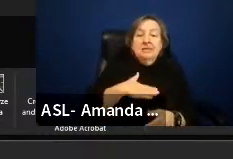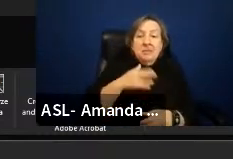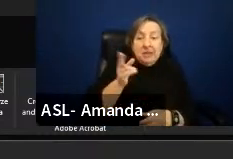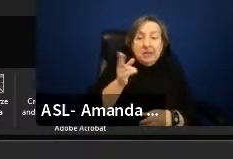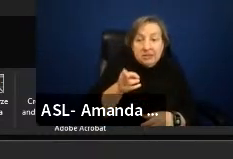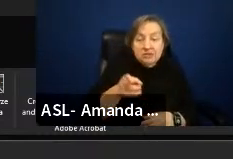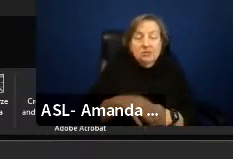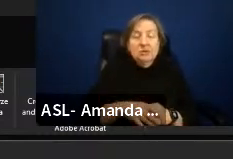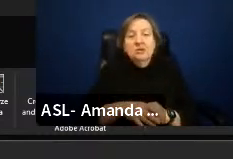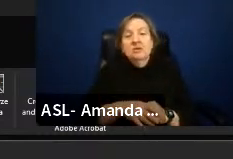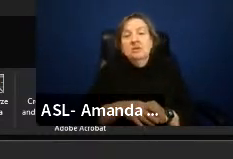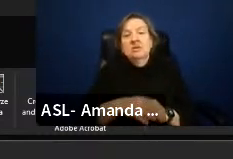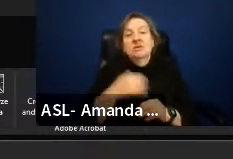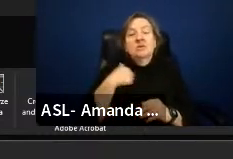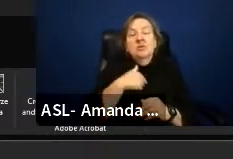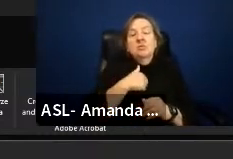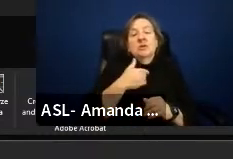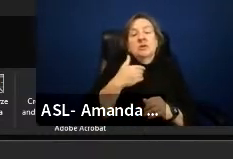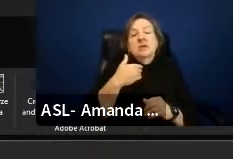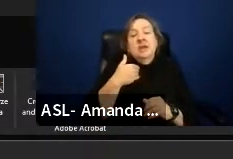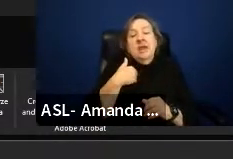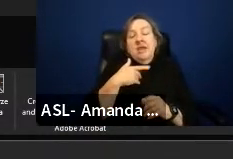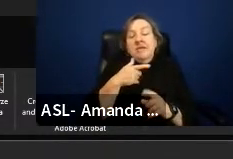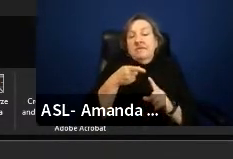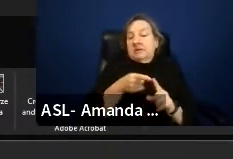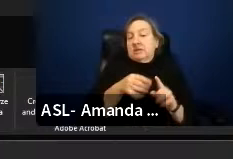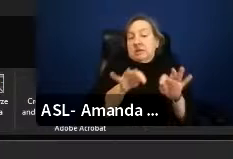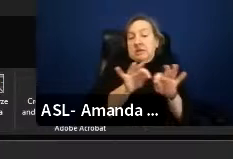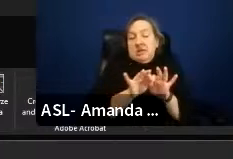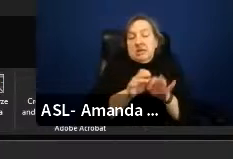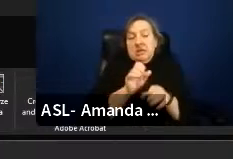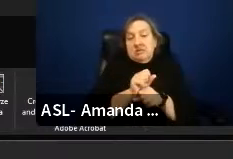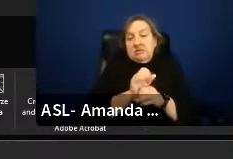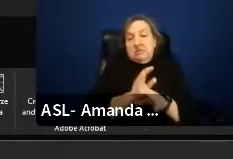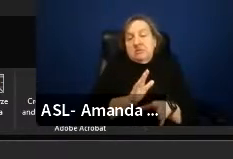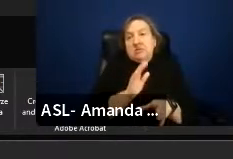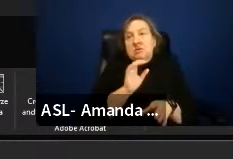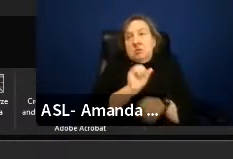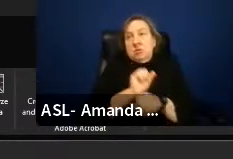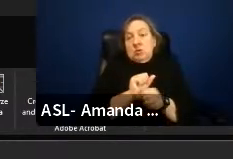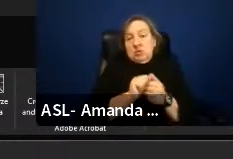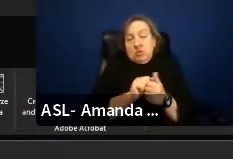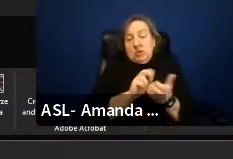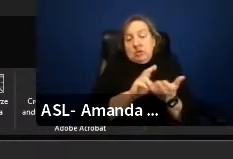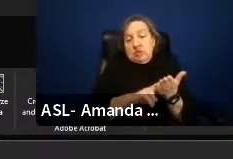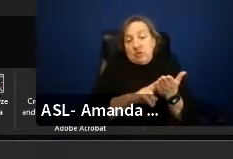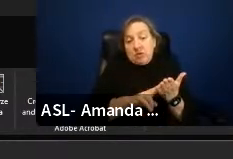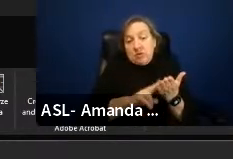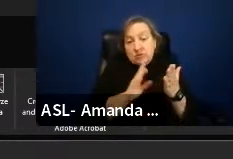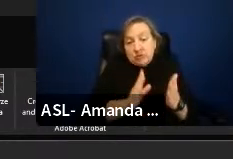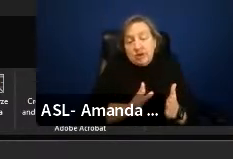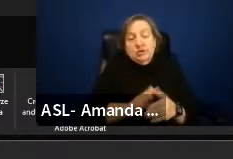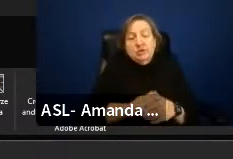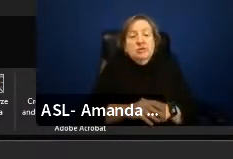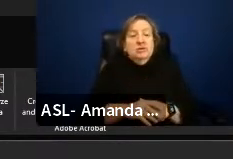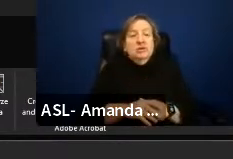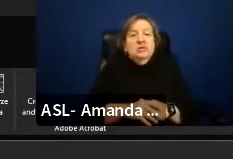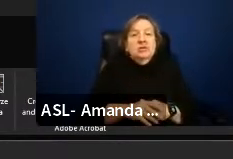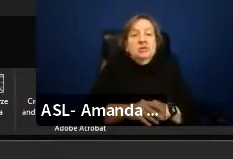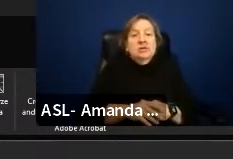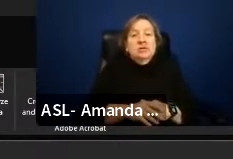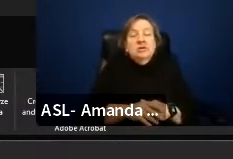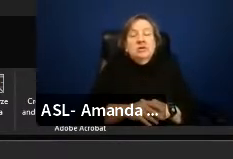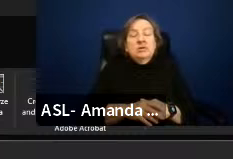had DOT personnel walk with the contractor. And the videos